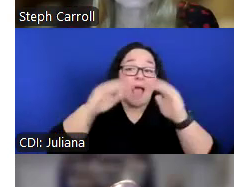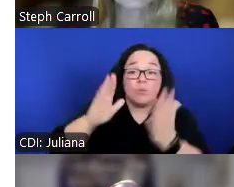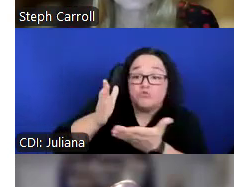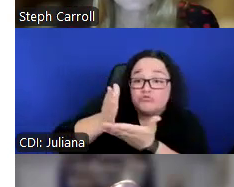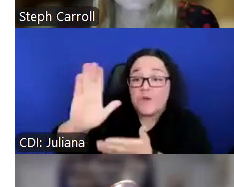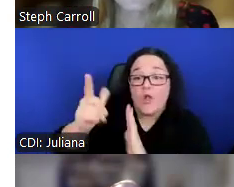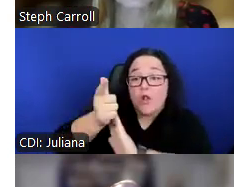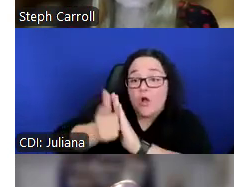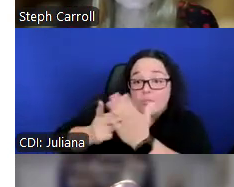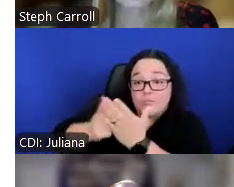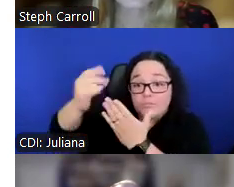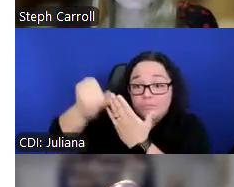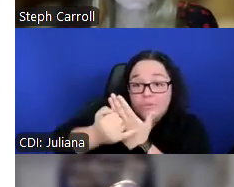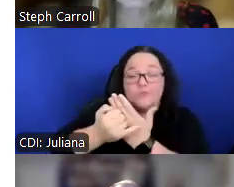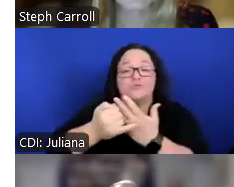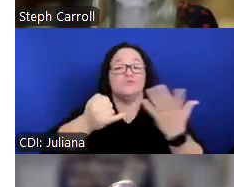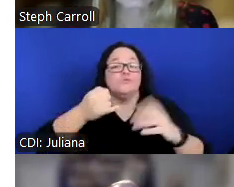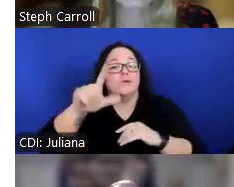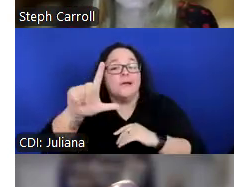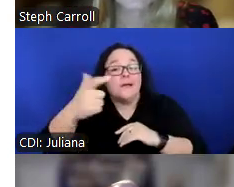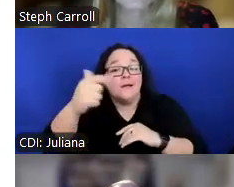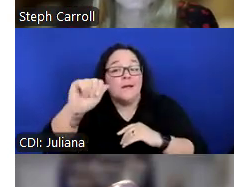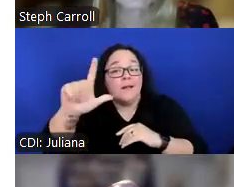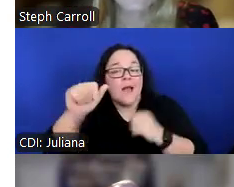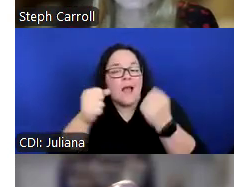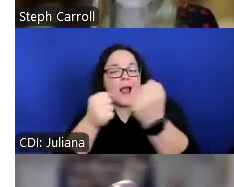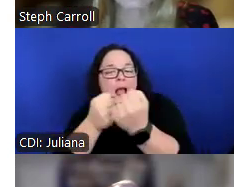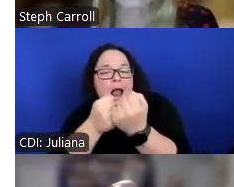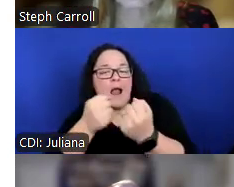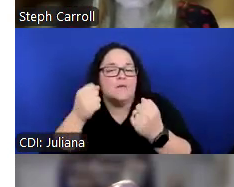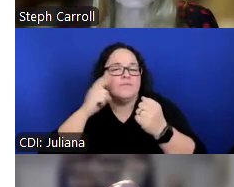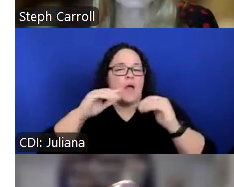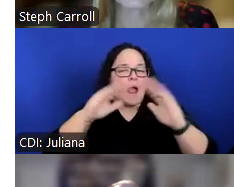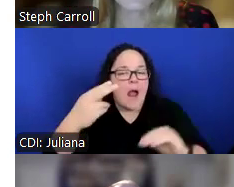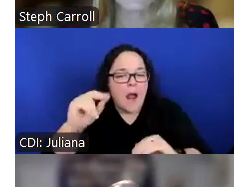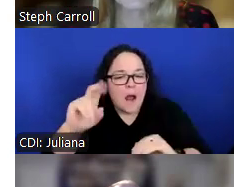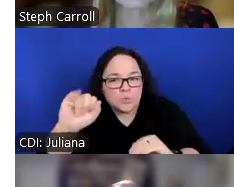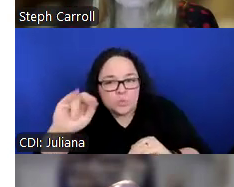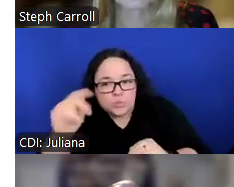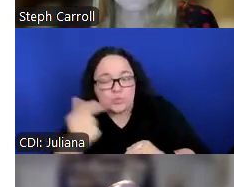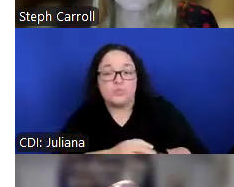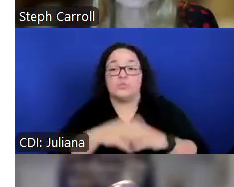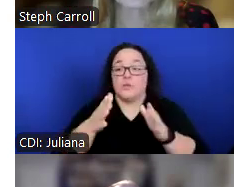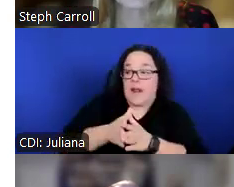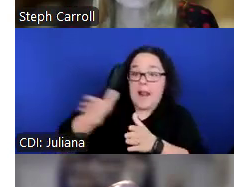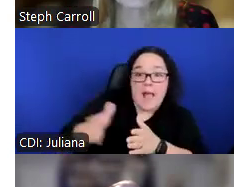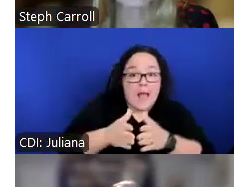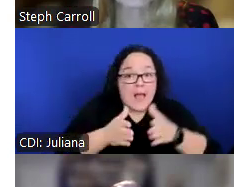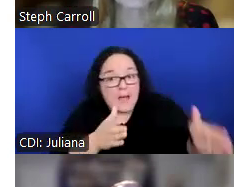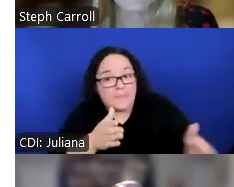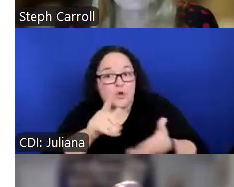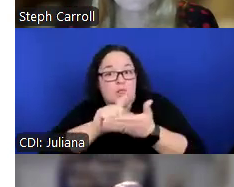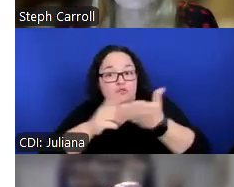Angeles, the National Housing Law Project, Neighbourhood Legal Services of LA, One